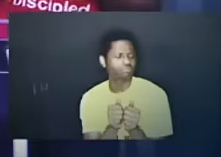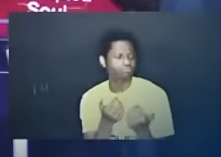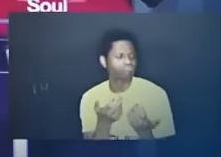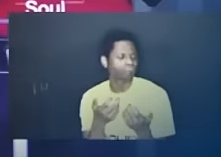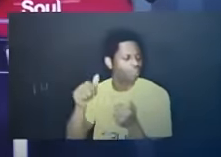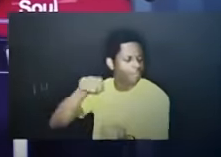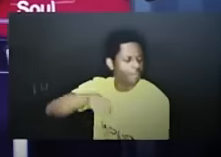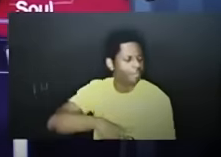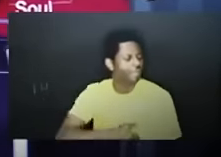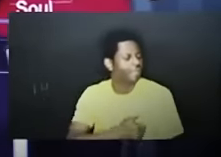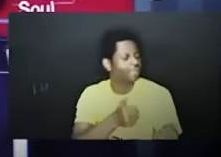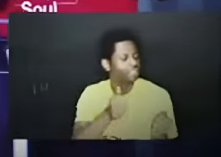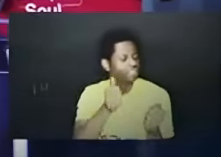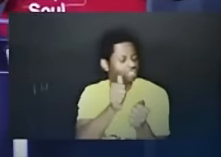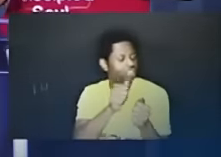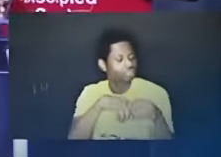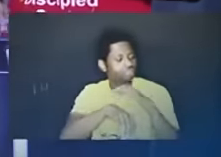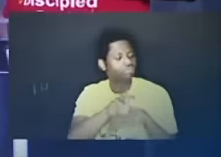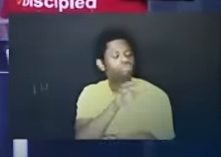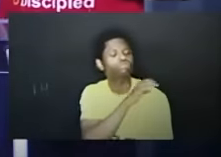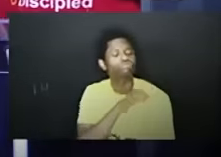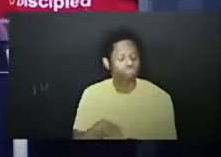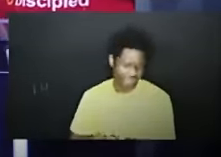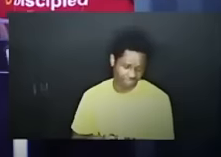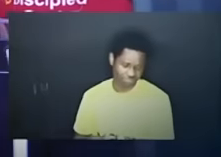born was so ever Christum.